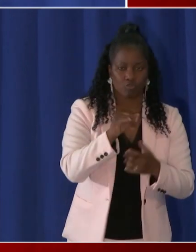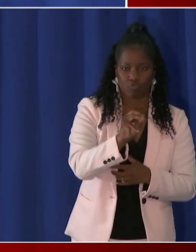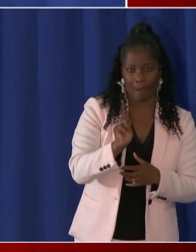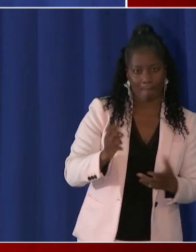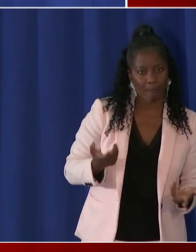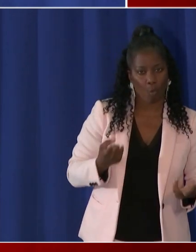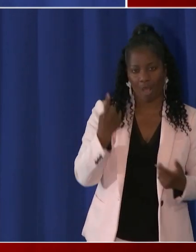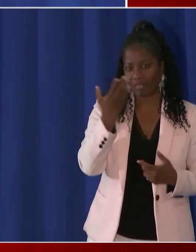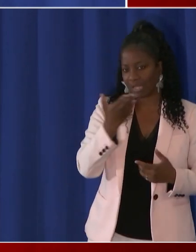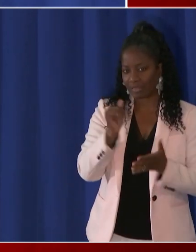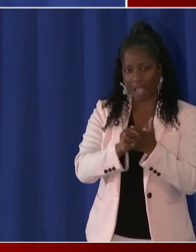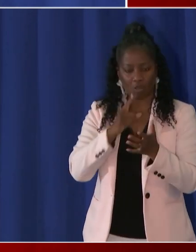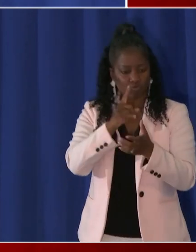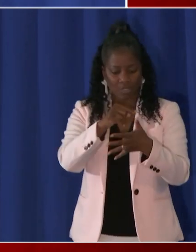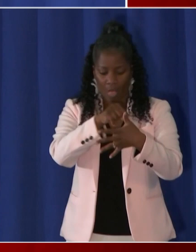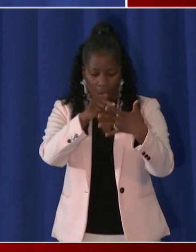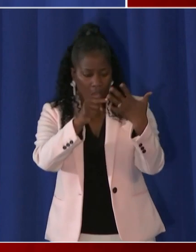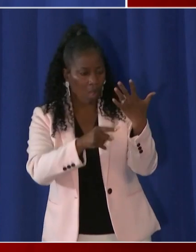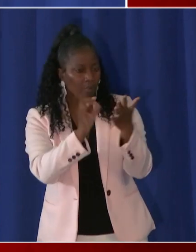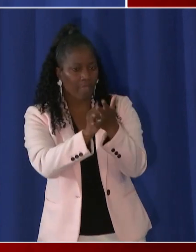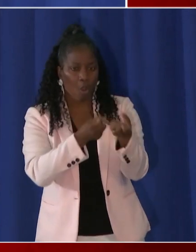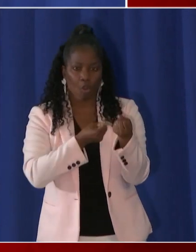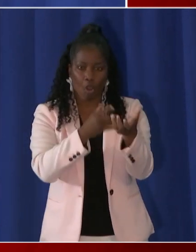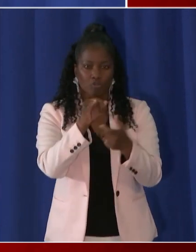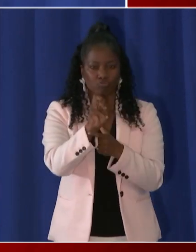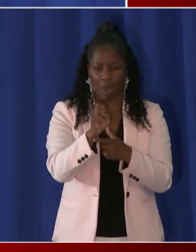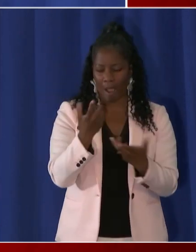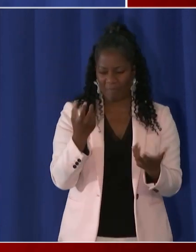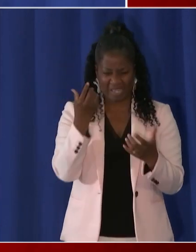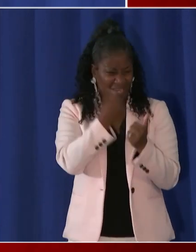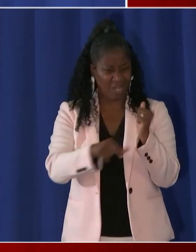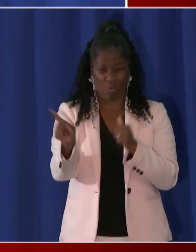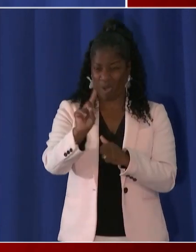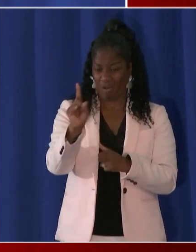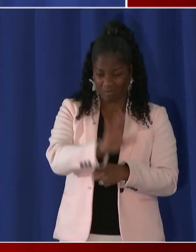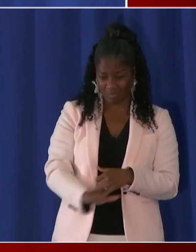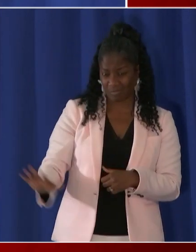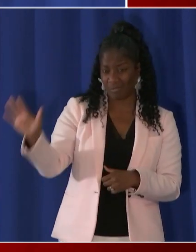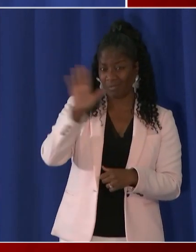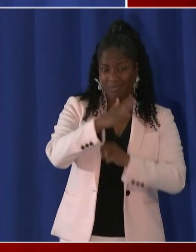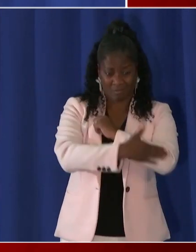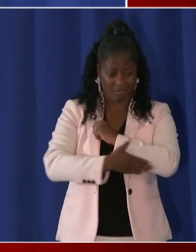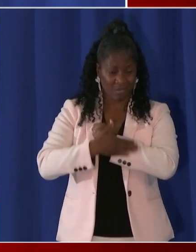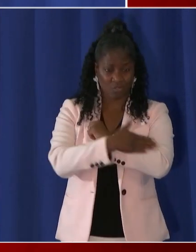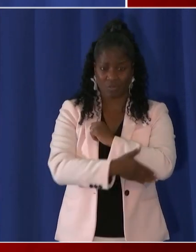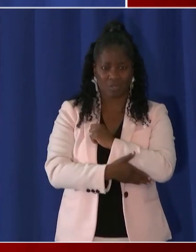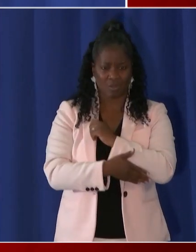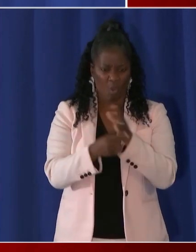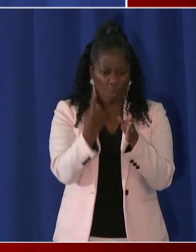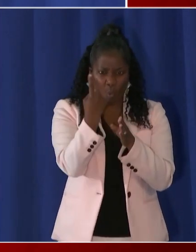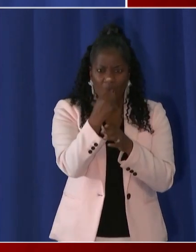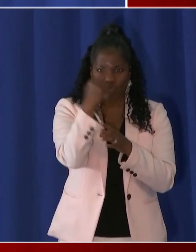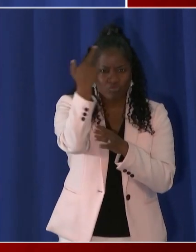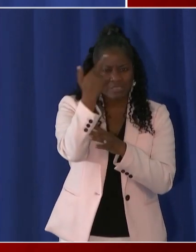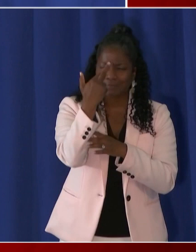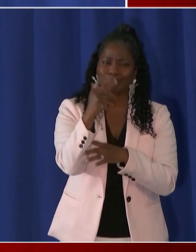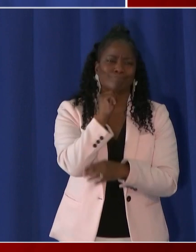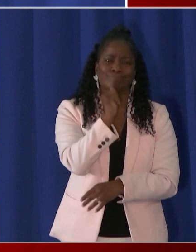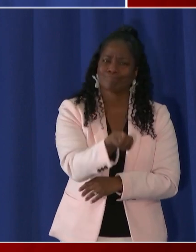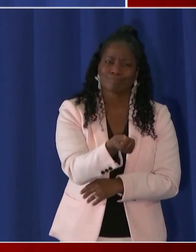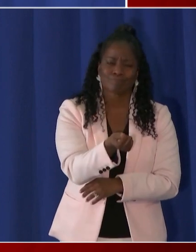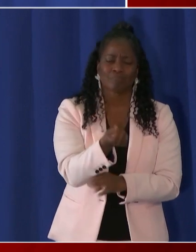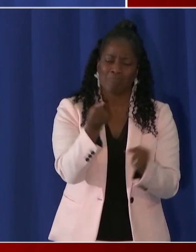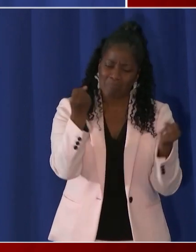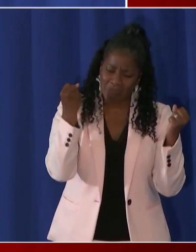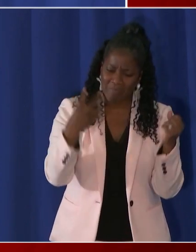that has anywhere in the nation. I don't think anybody is pointing to one reason, but there are a lot of